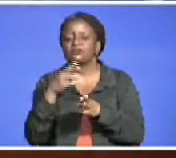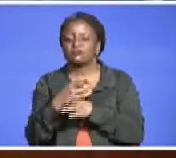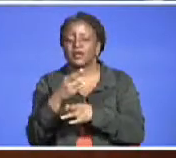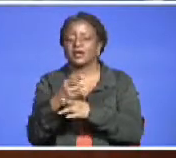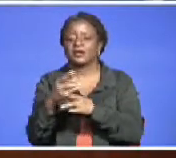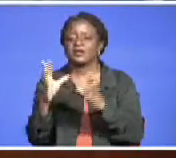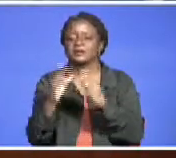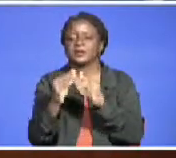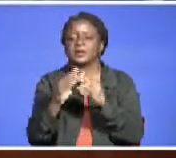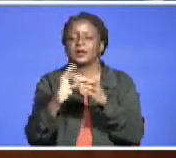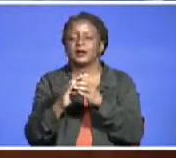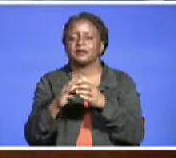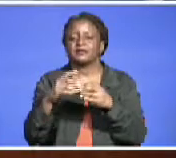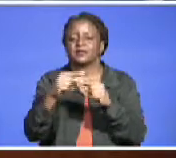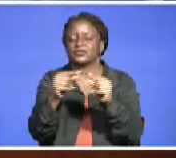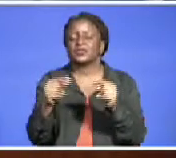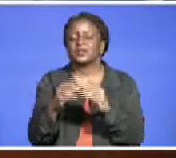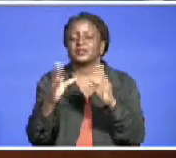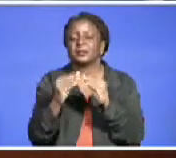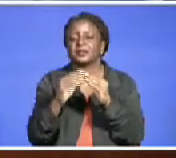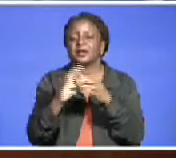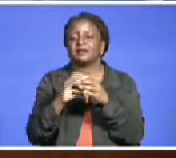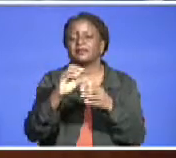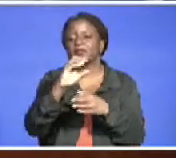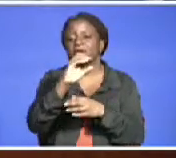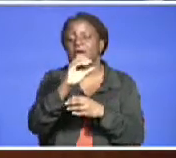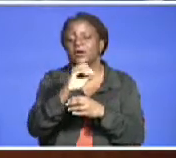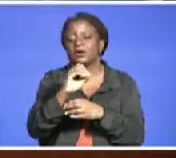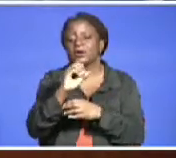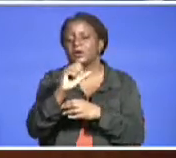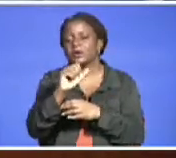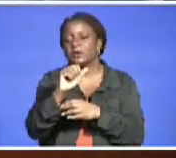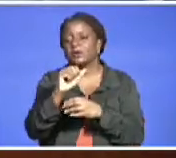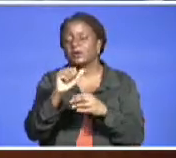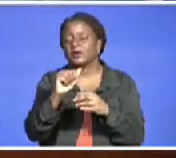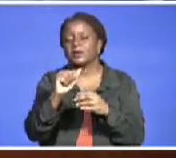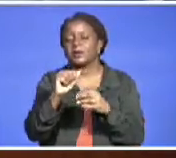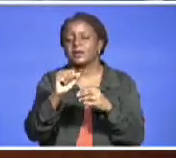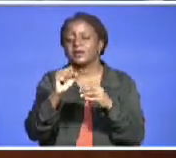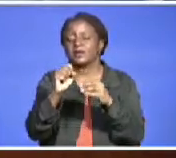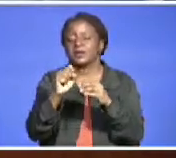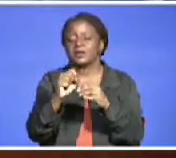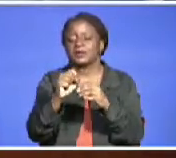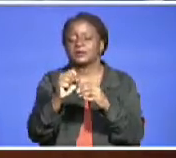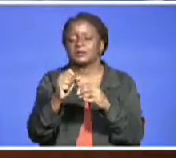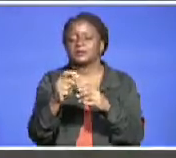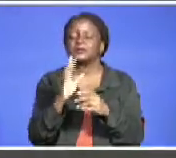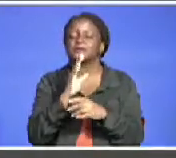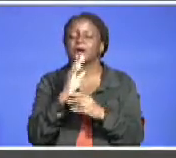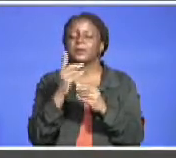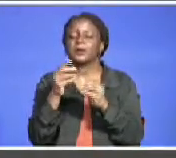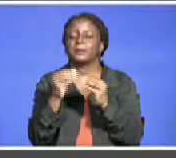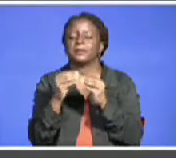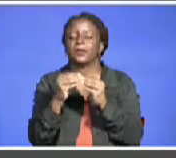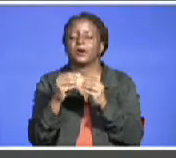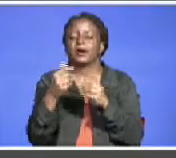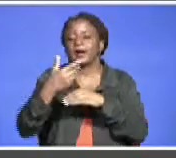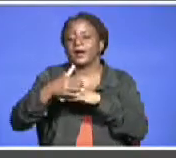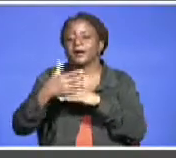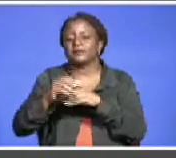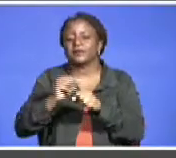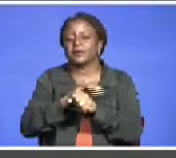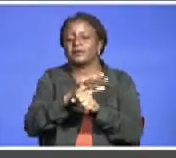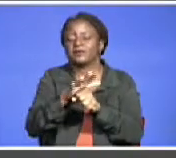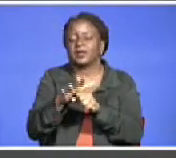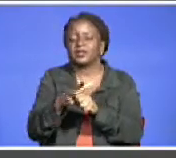of American States today. Vern Curry has more on the minister's contribution to the high-level meeting. The post-COVID-19